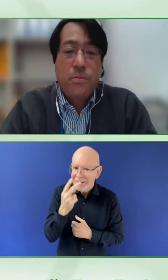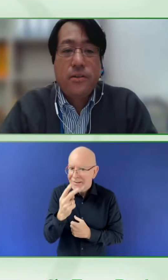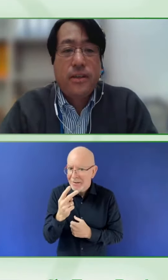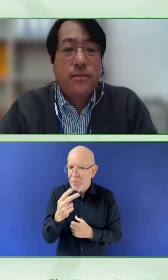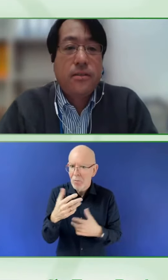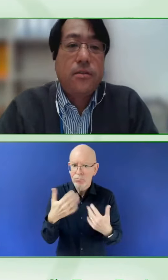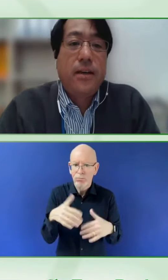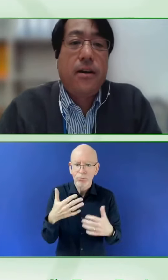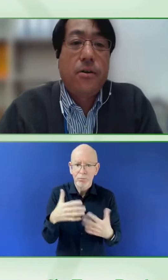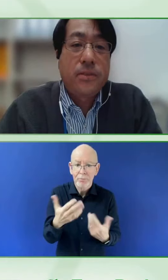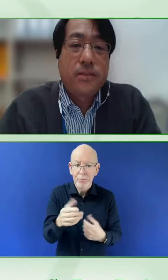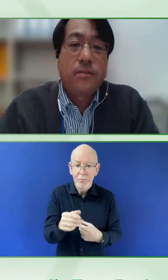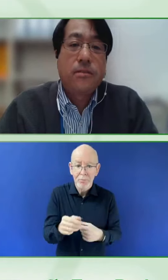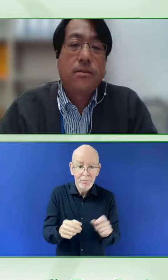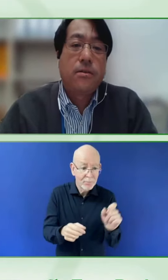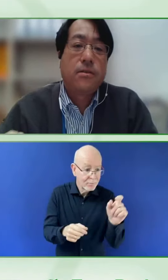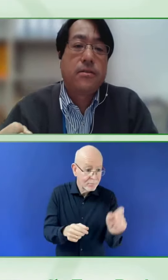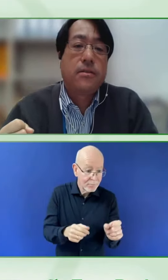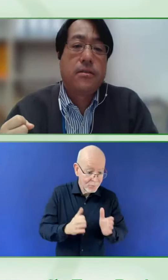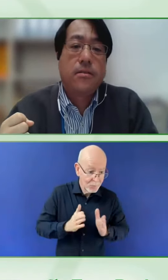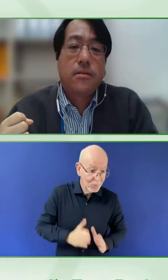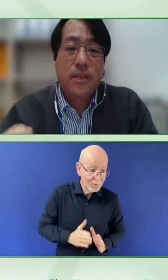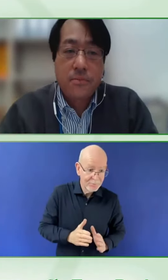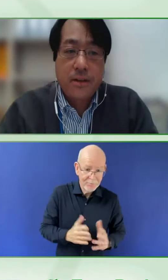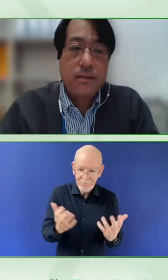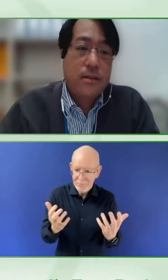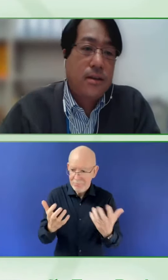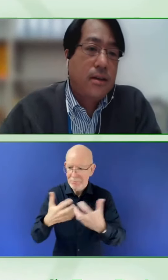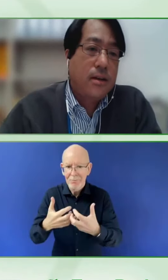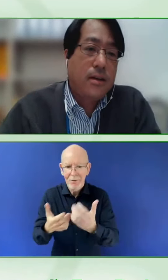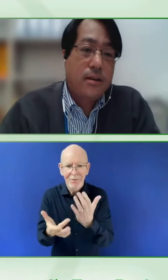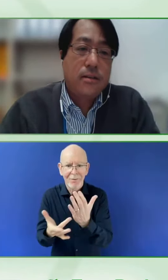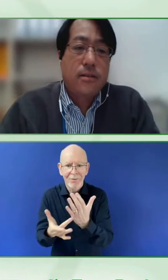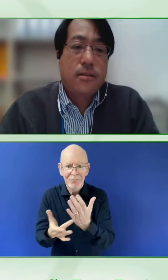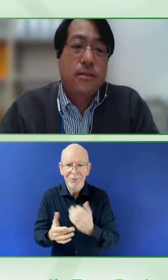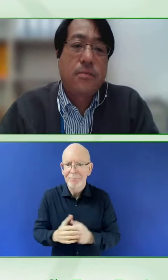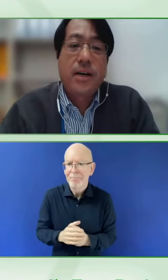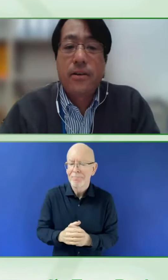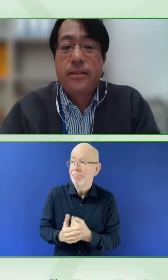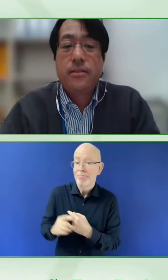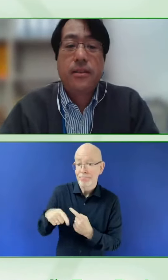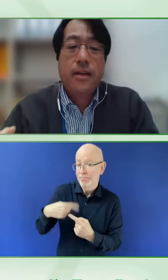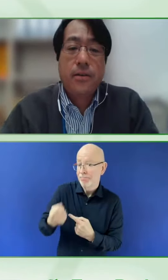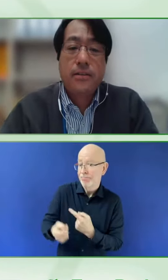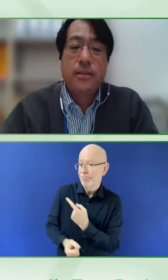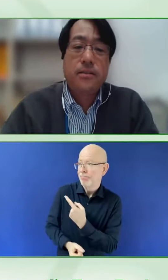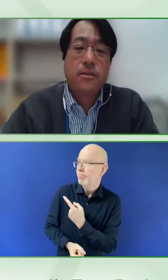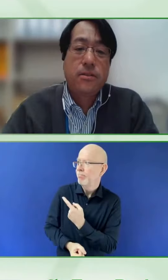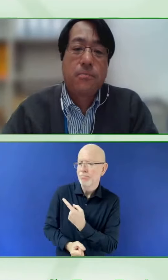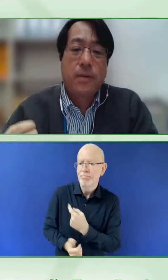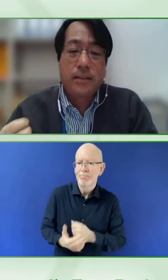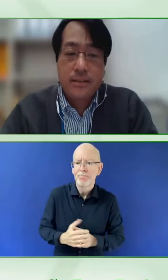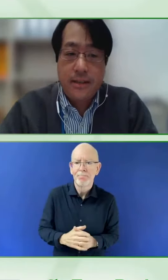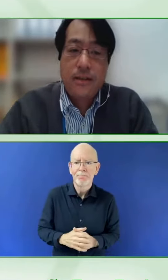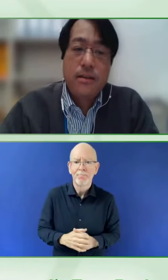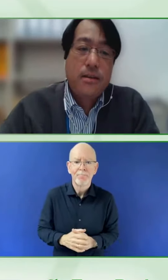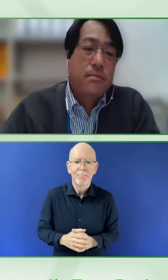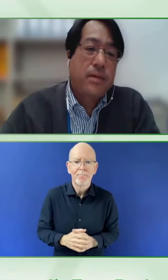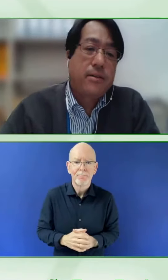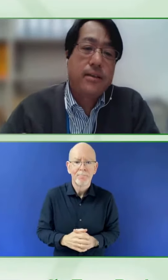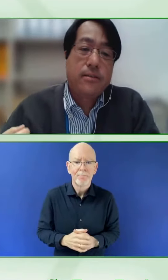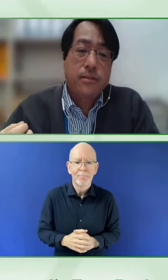It is important to be an option for someone. The myoelectric interface is not a